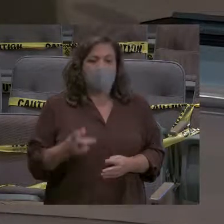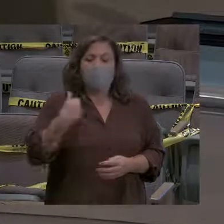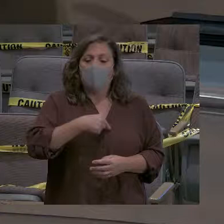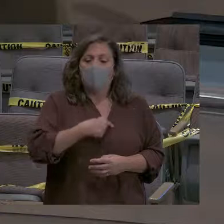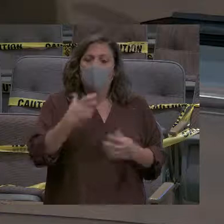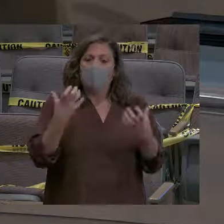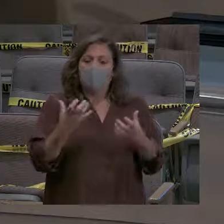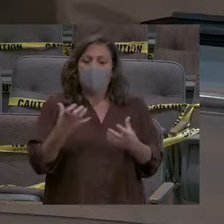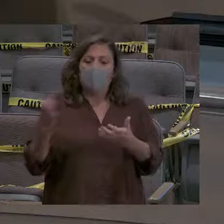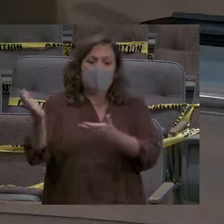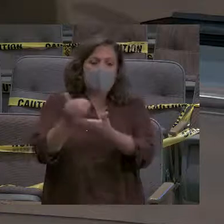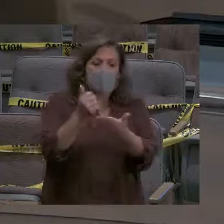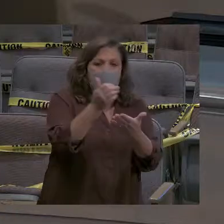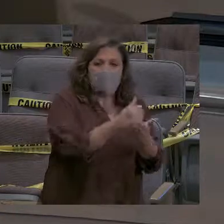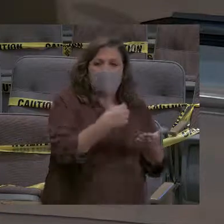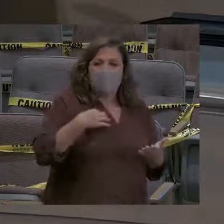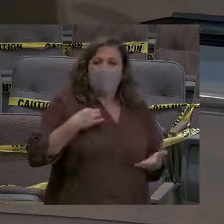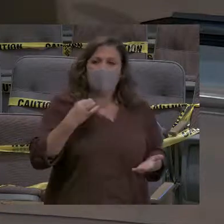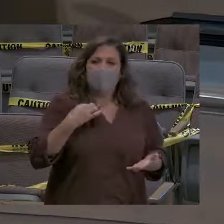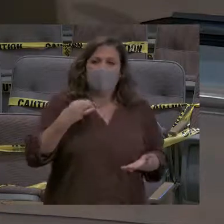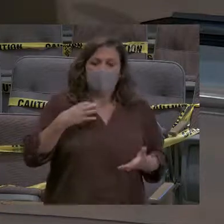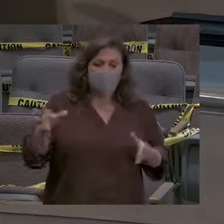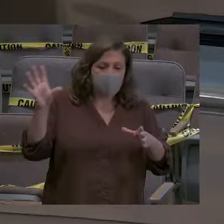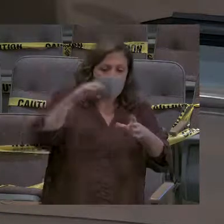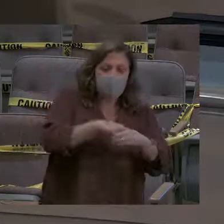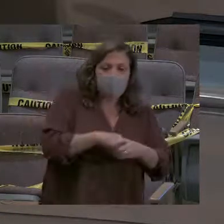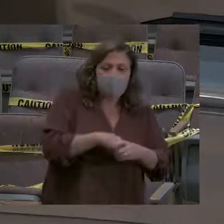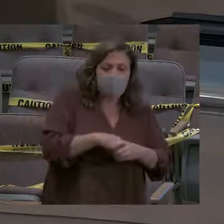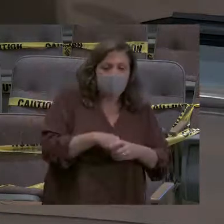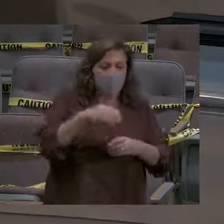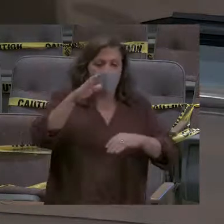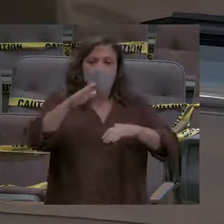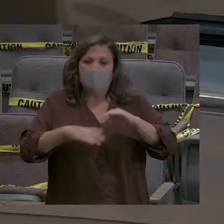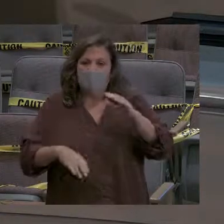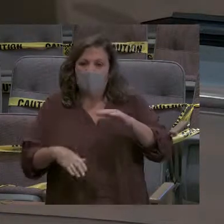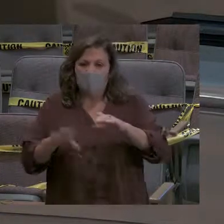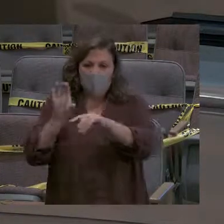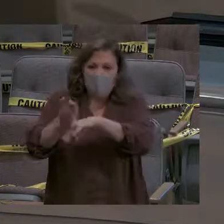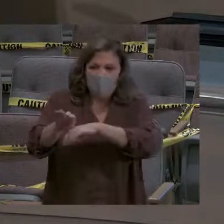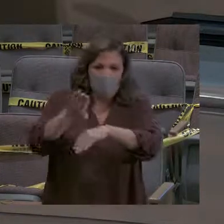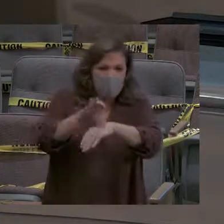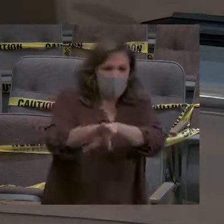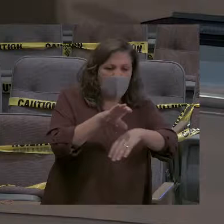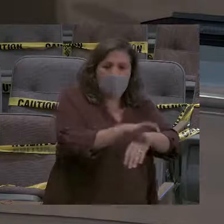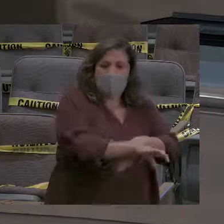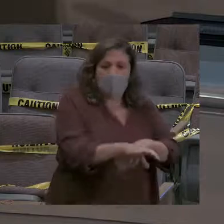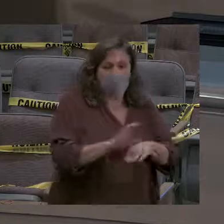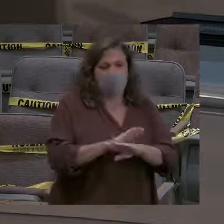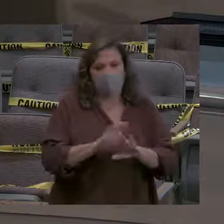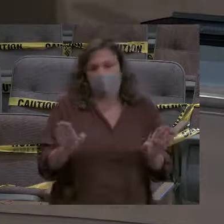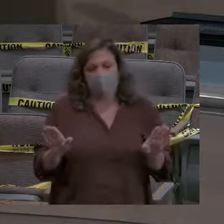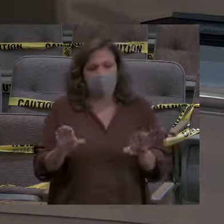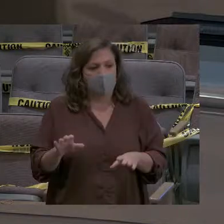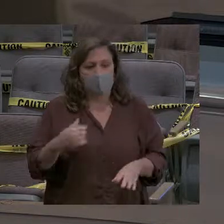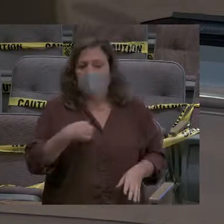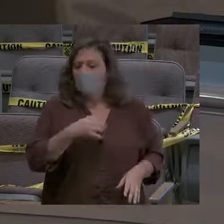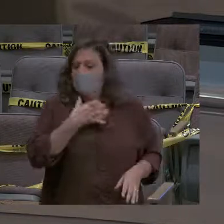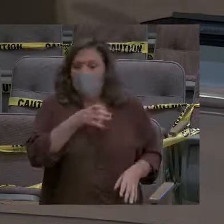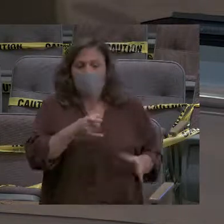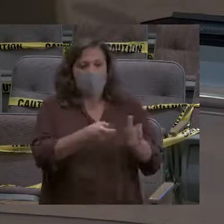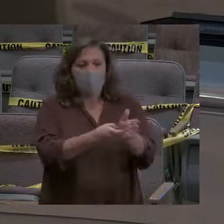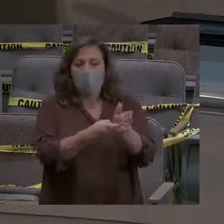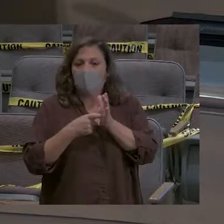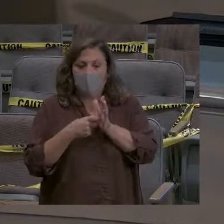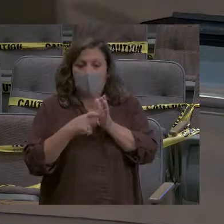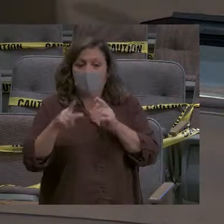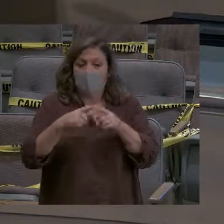voluntary participation as opposed to beating everyone over the head and requiring and mandating that as soon